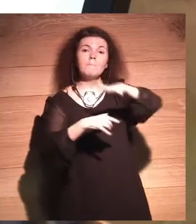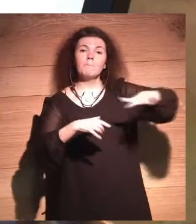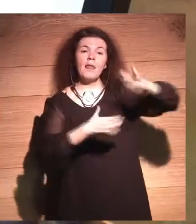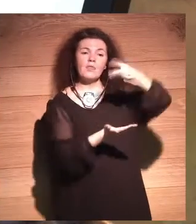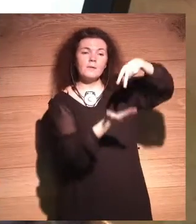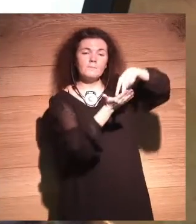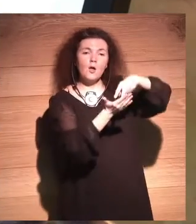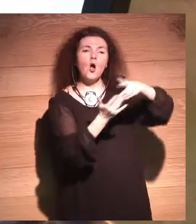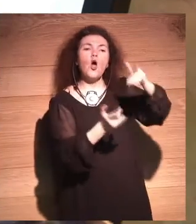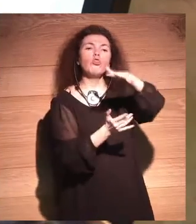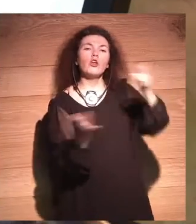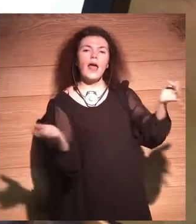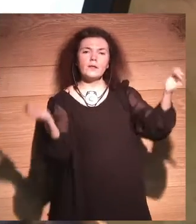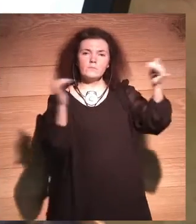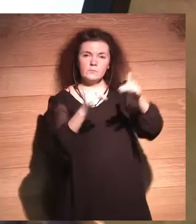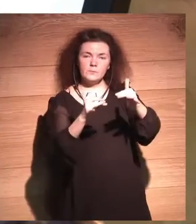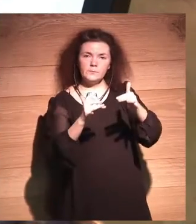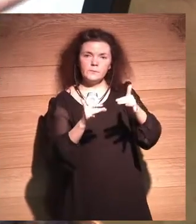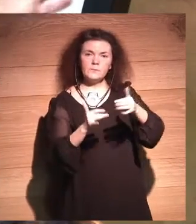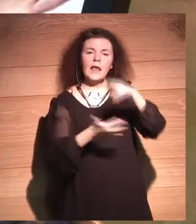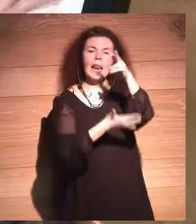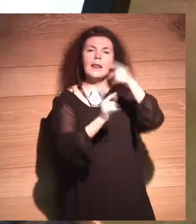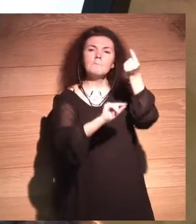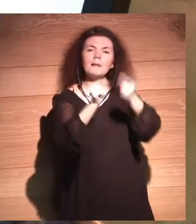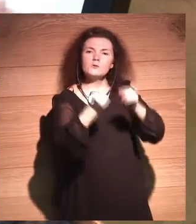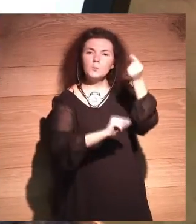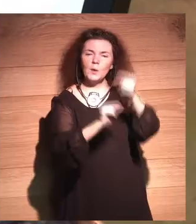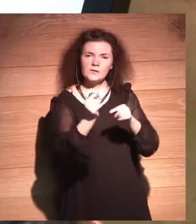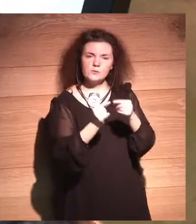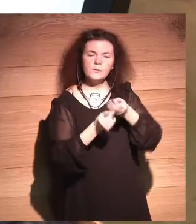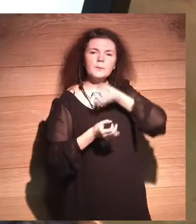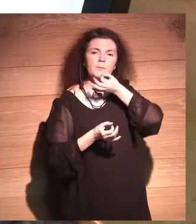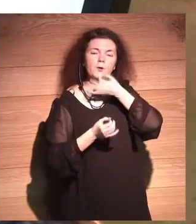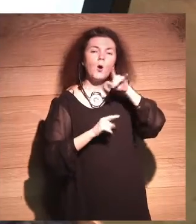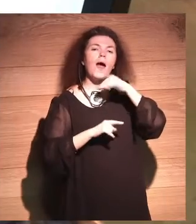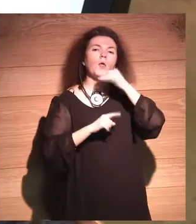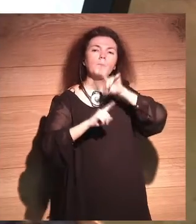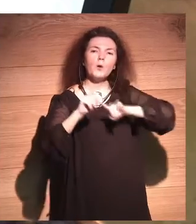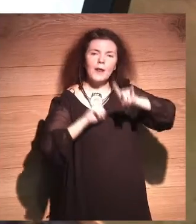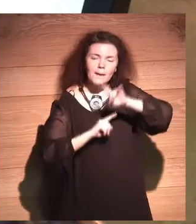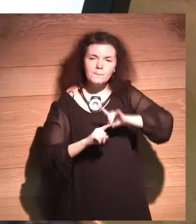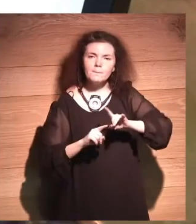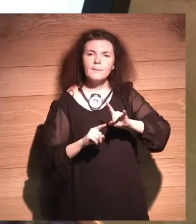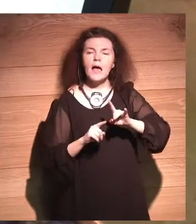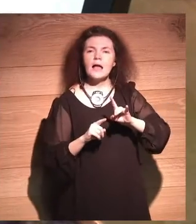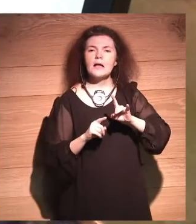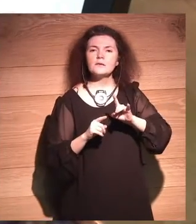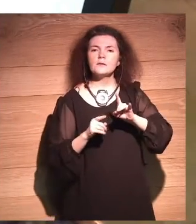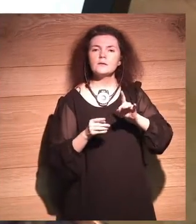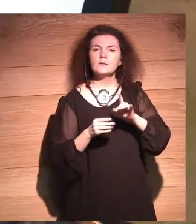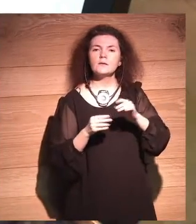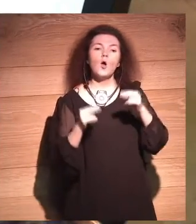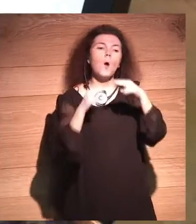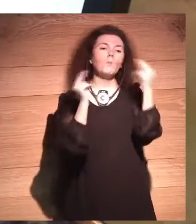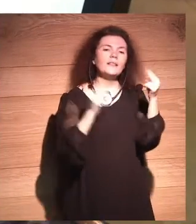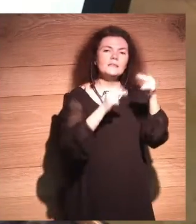spot problems in the budget. But bridges that are claimed to have been built and were never built, people